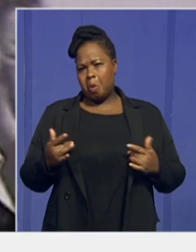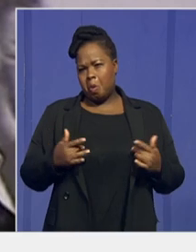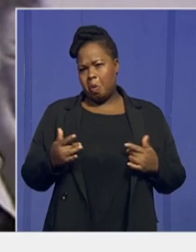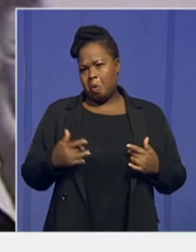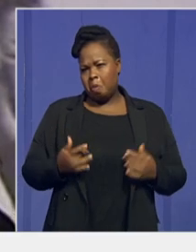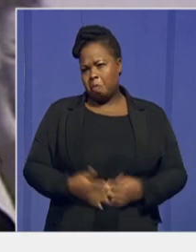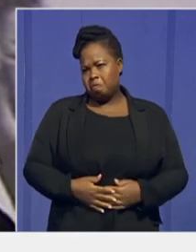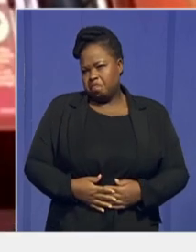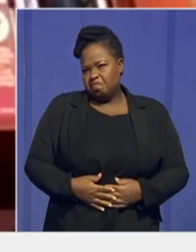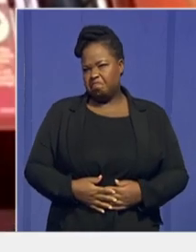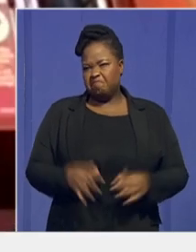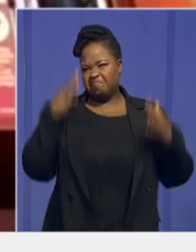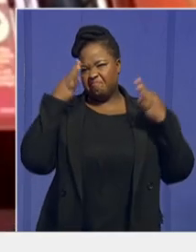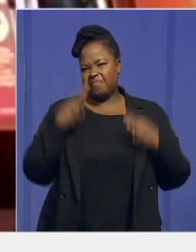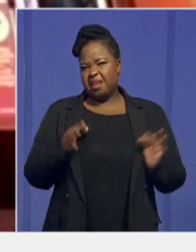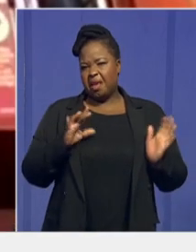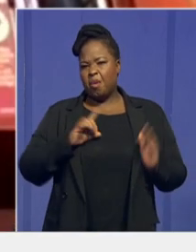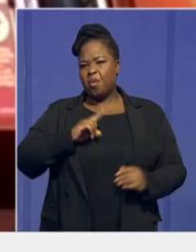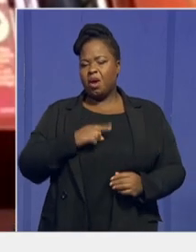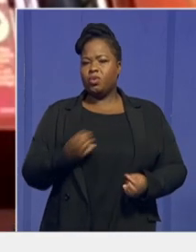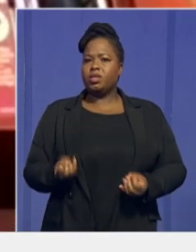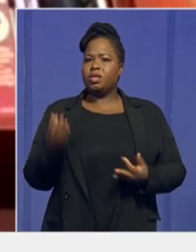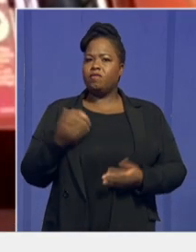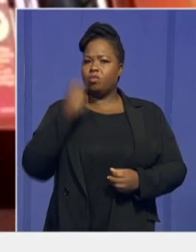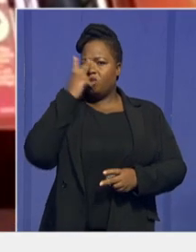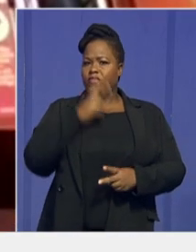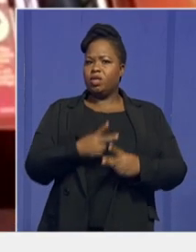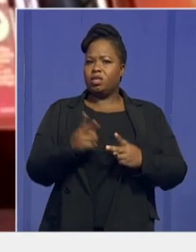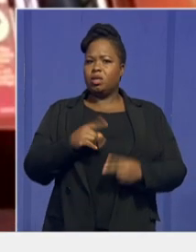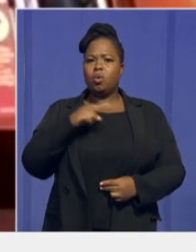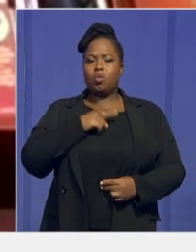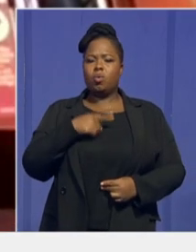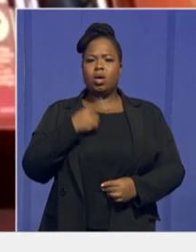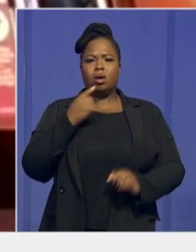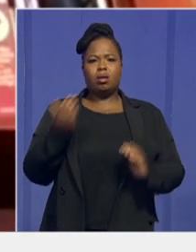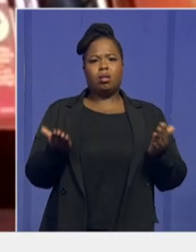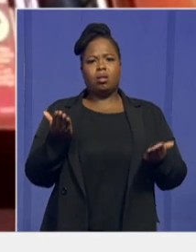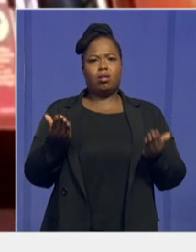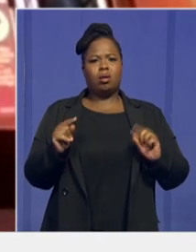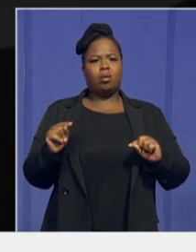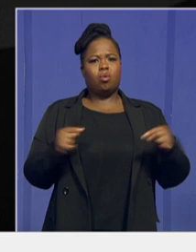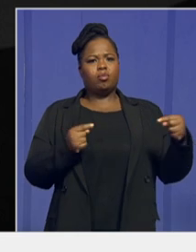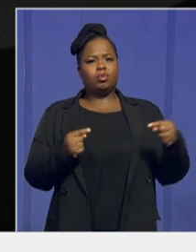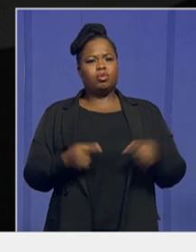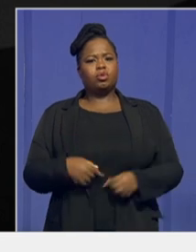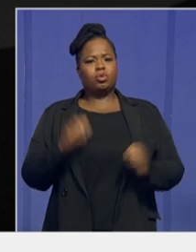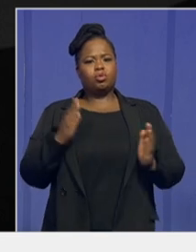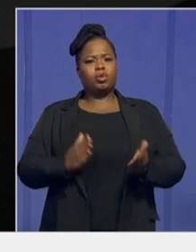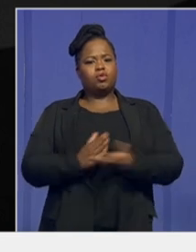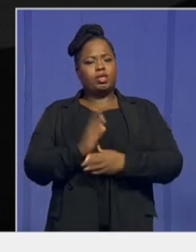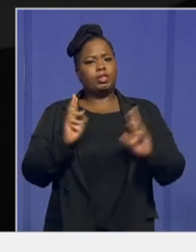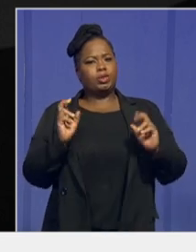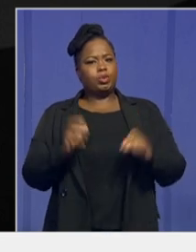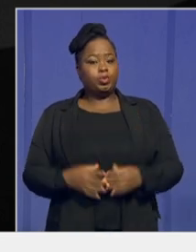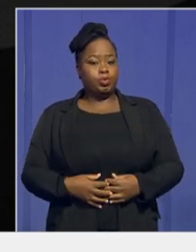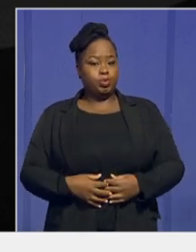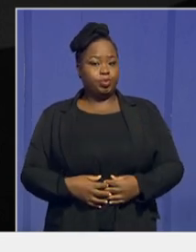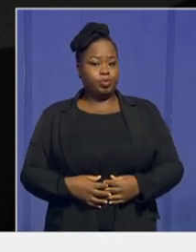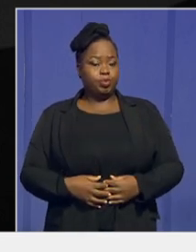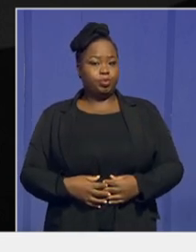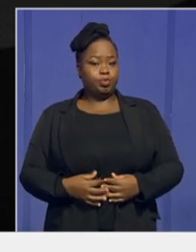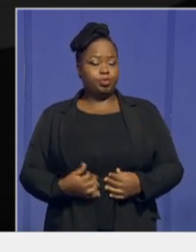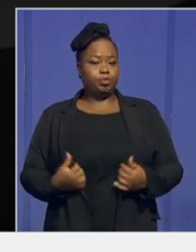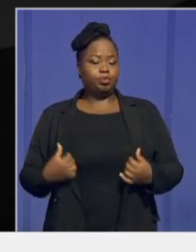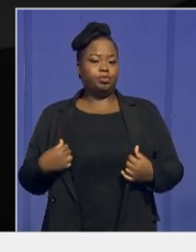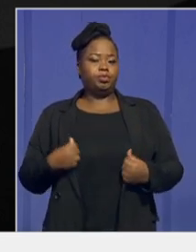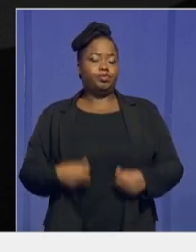party's decision to provide a platform to the professor, who has expressed contrasting views on the human rights issue. The EFF